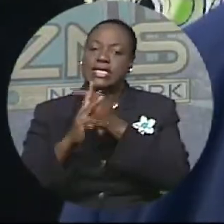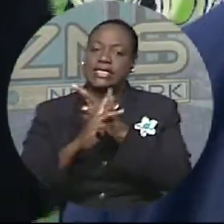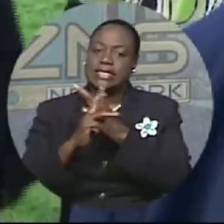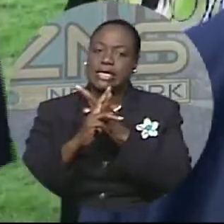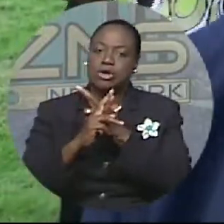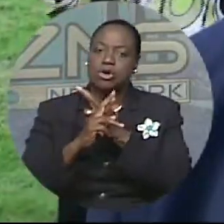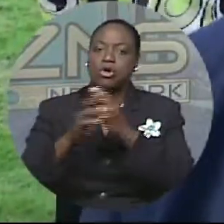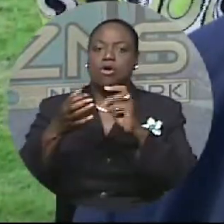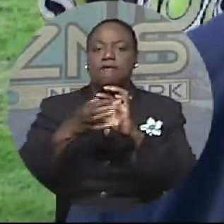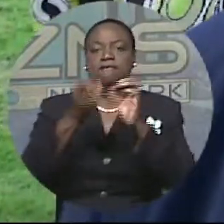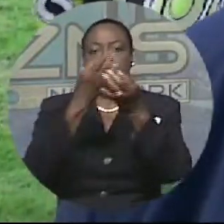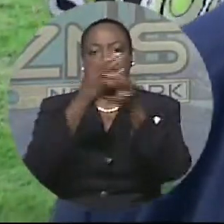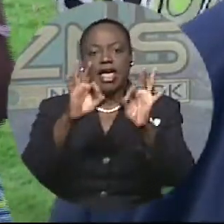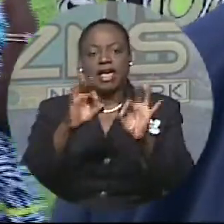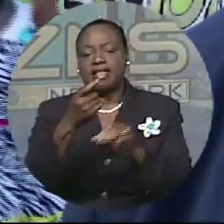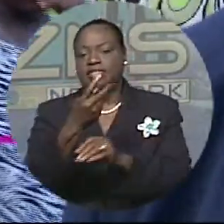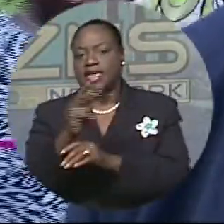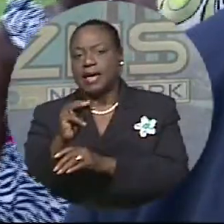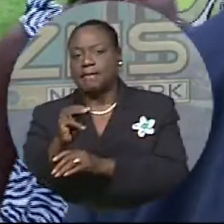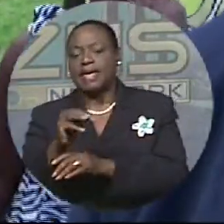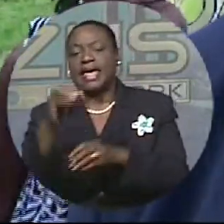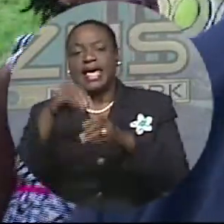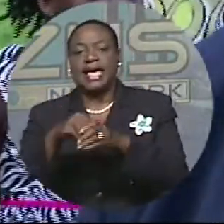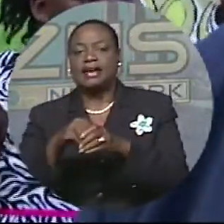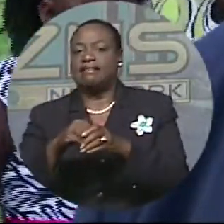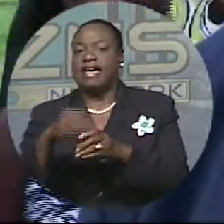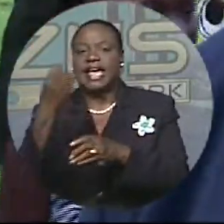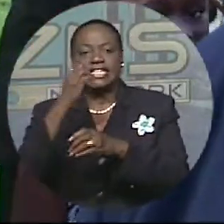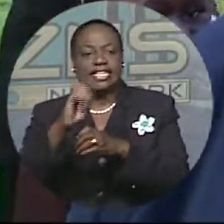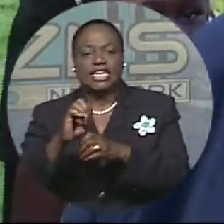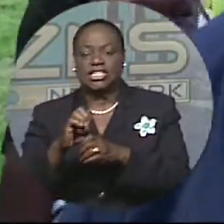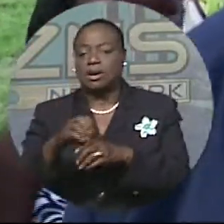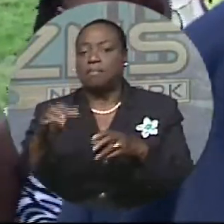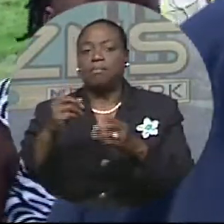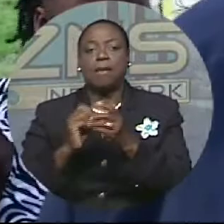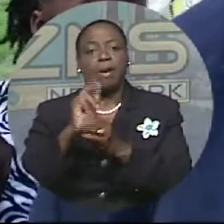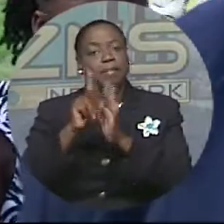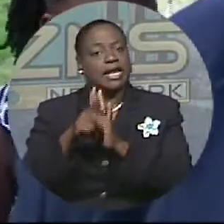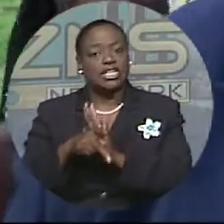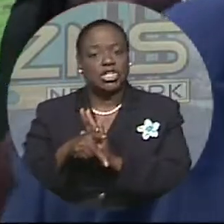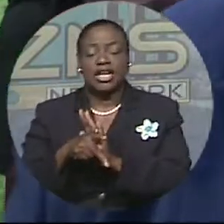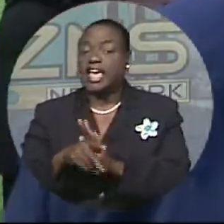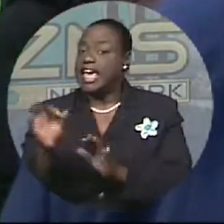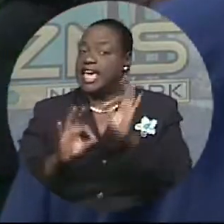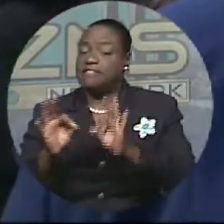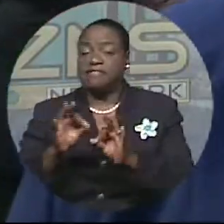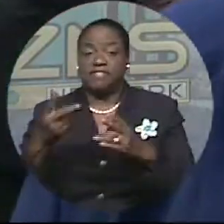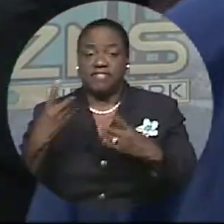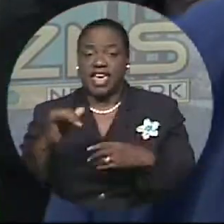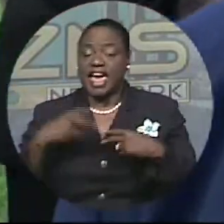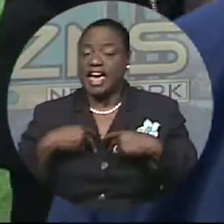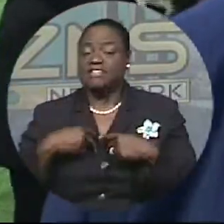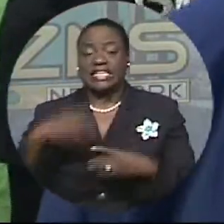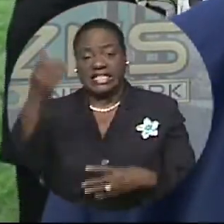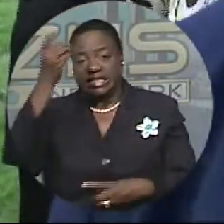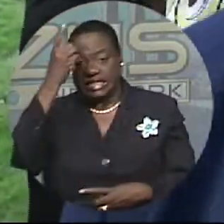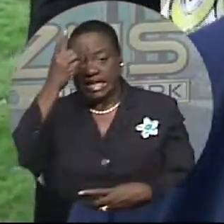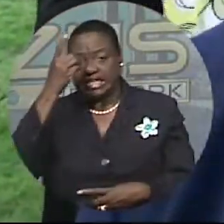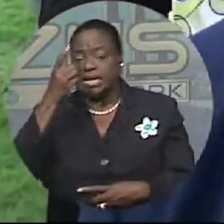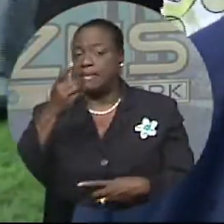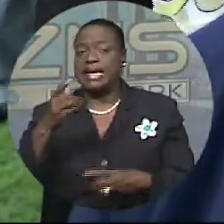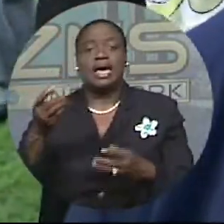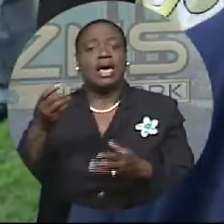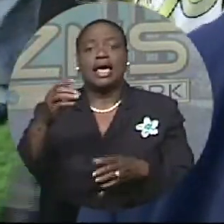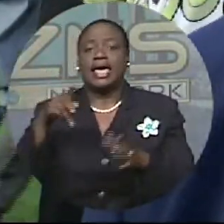them into a critically endangered population, and if there is disease, wipe out the population? So a lot of us are thinking that we may